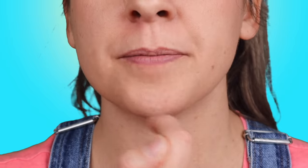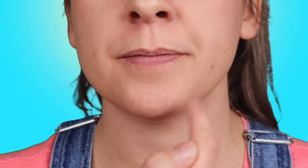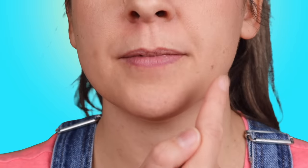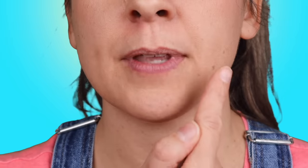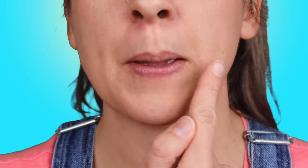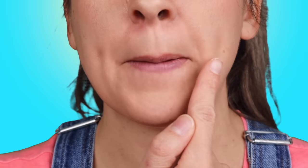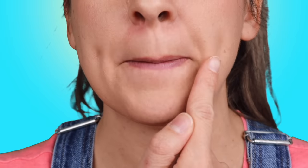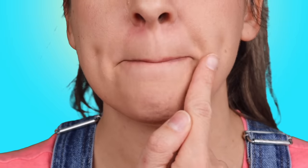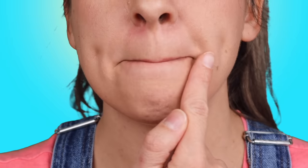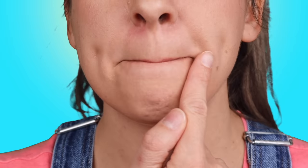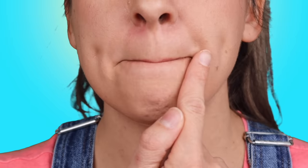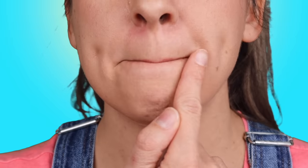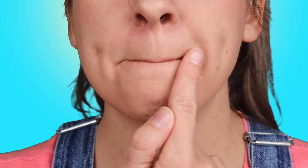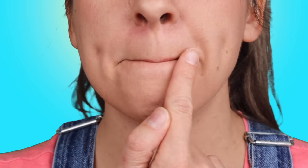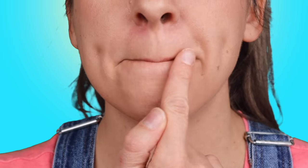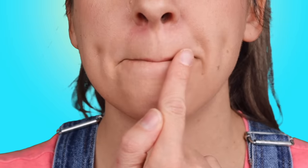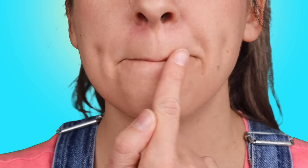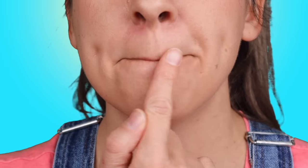More.